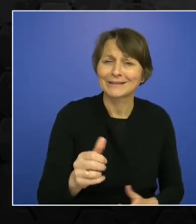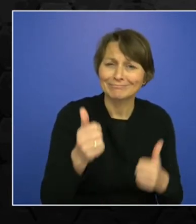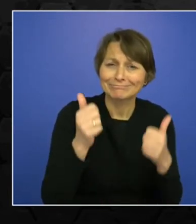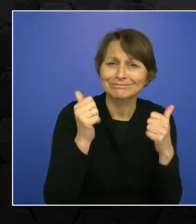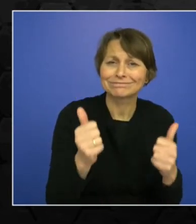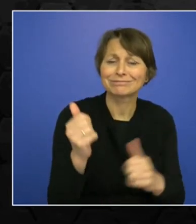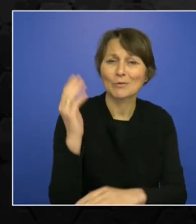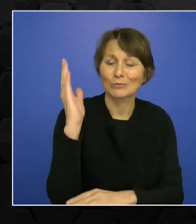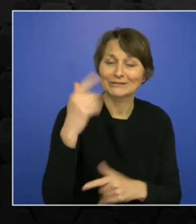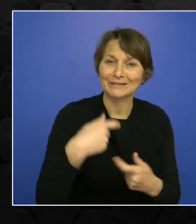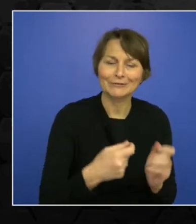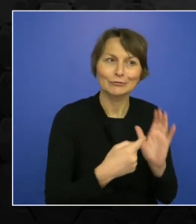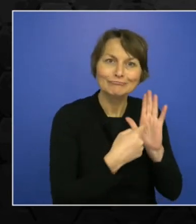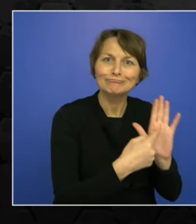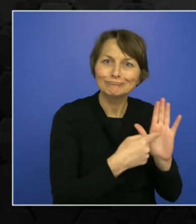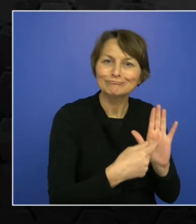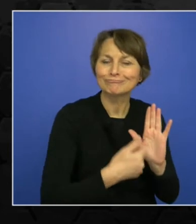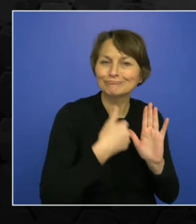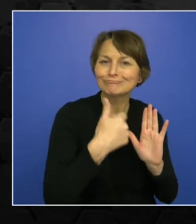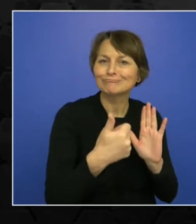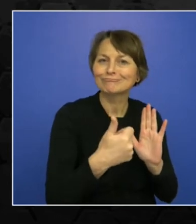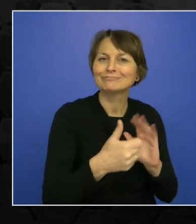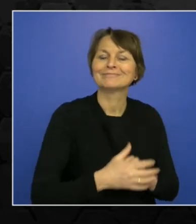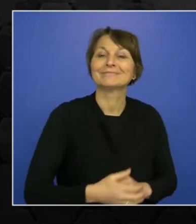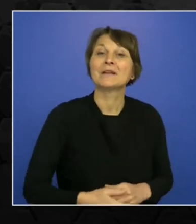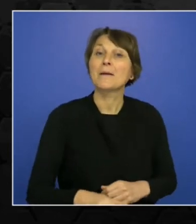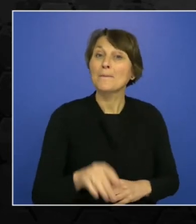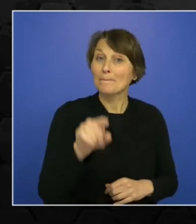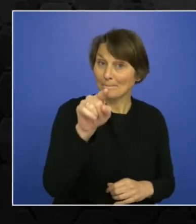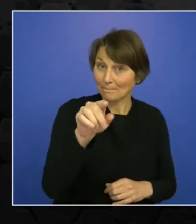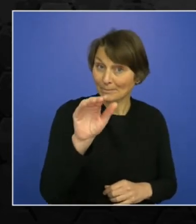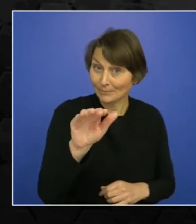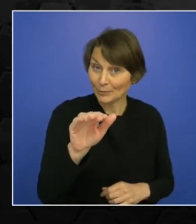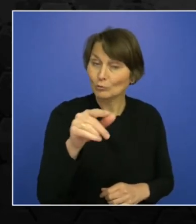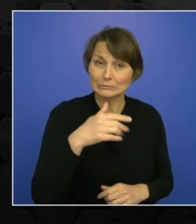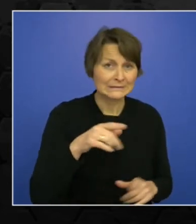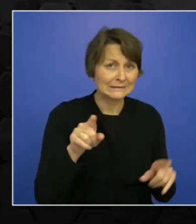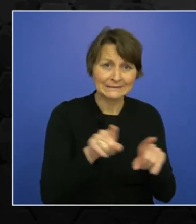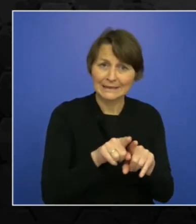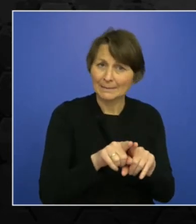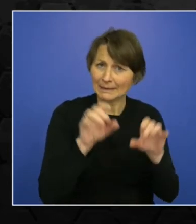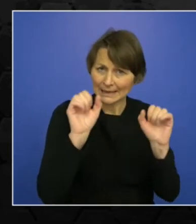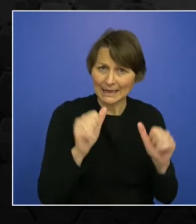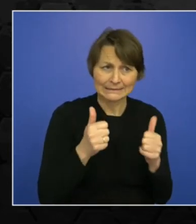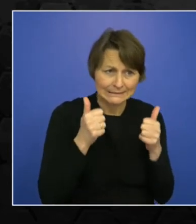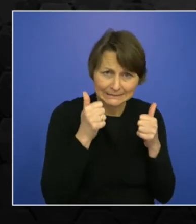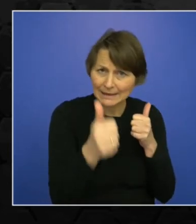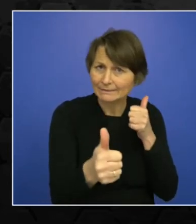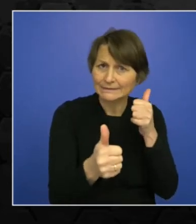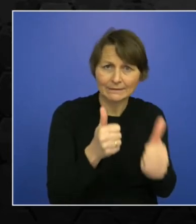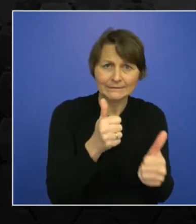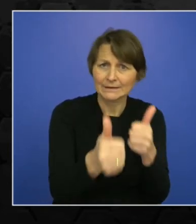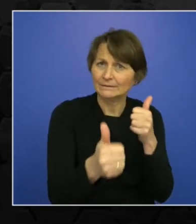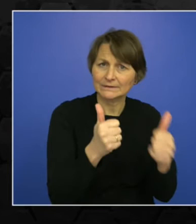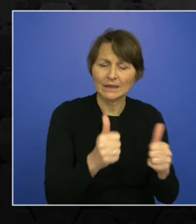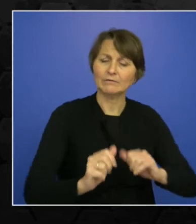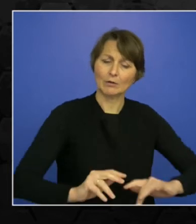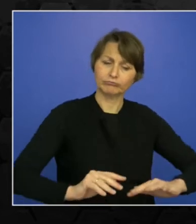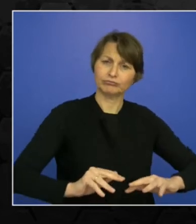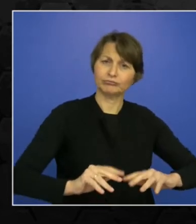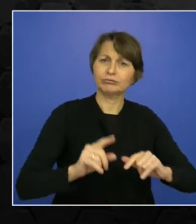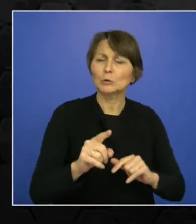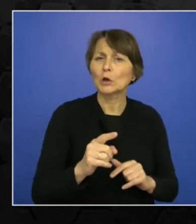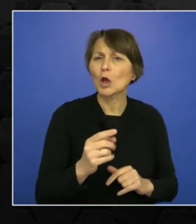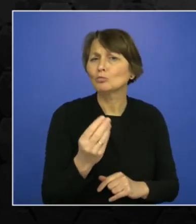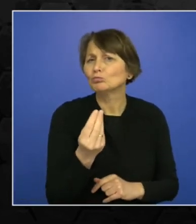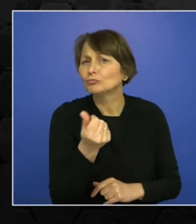demonstration. And guys, you can actually start doing the same yourself. It just took a couple of hours to